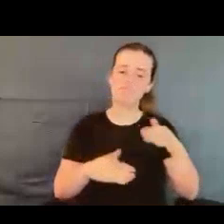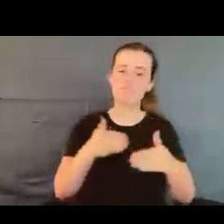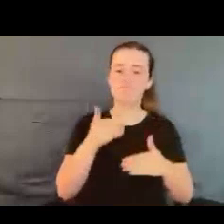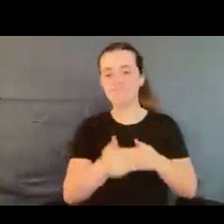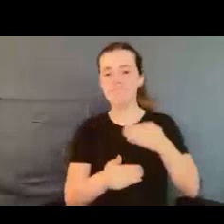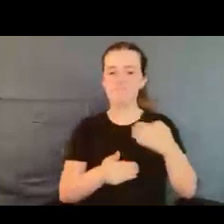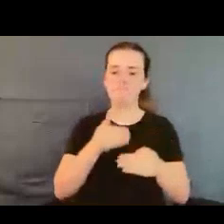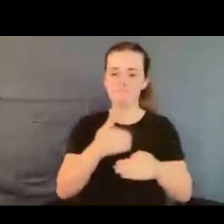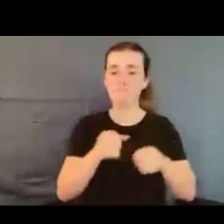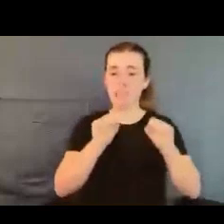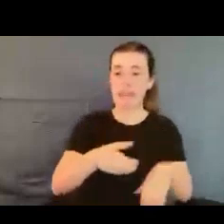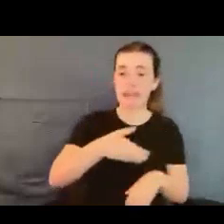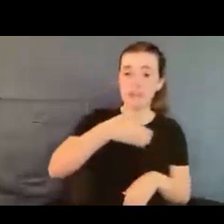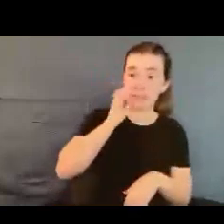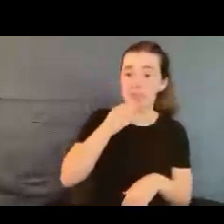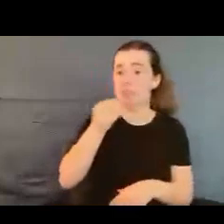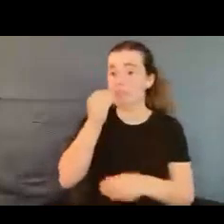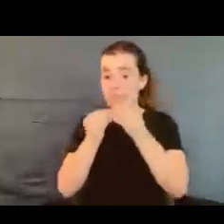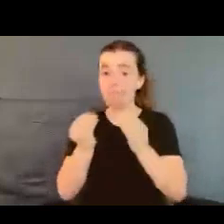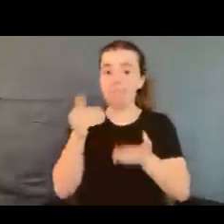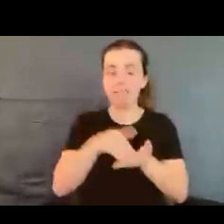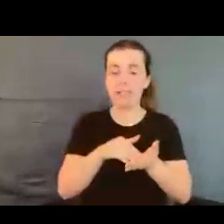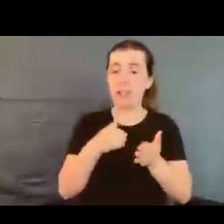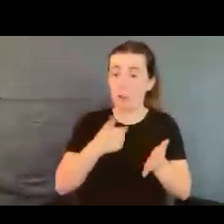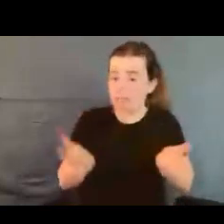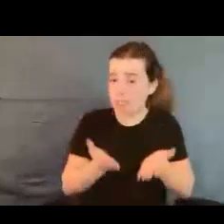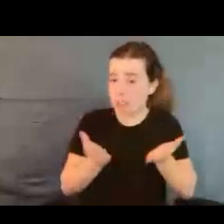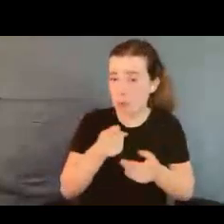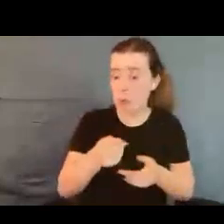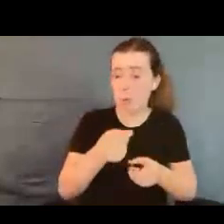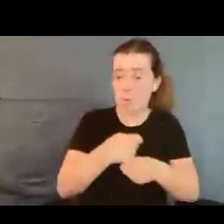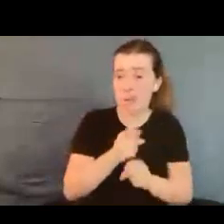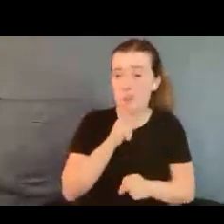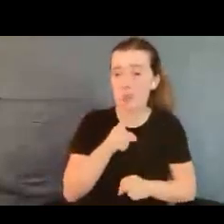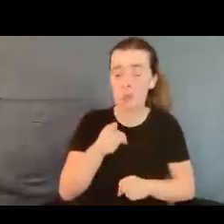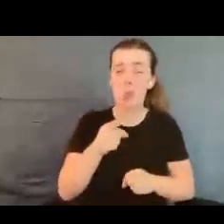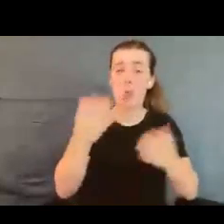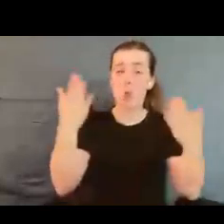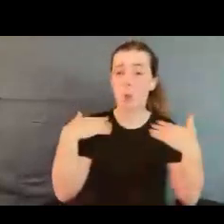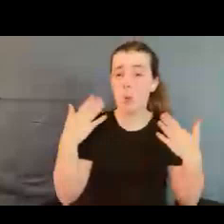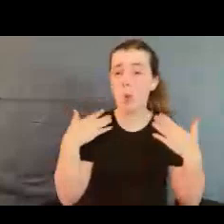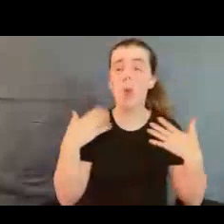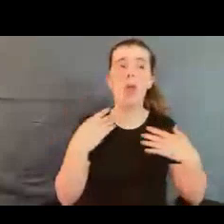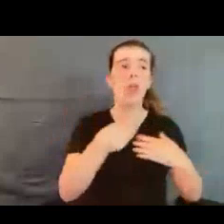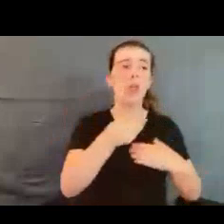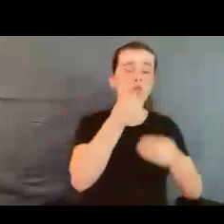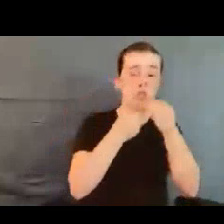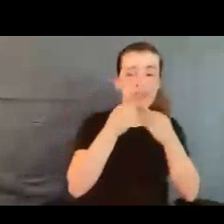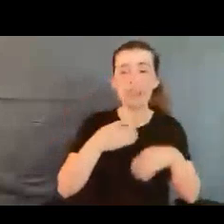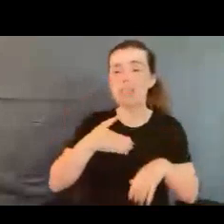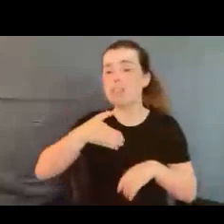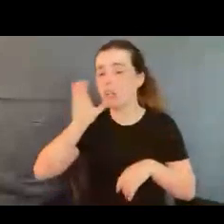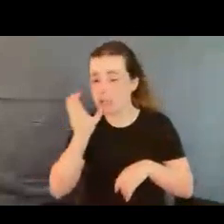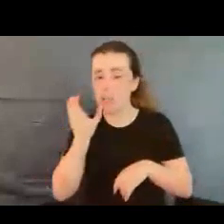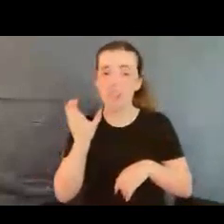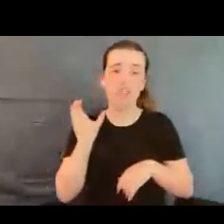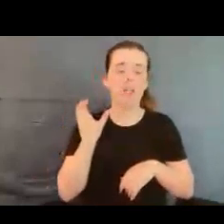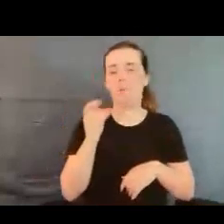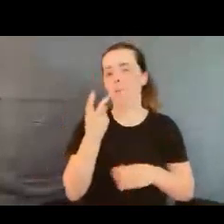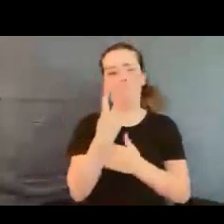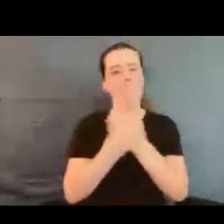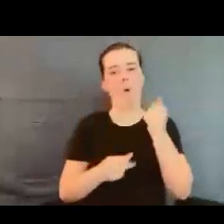you up again. I also would encourage you to make sure that you do still cool and fuel up and get water hydration at both of